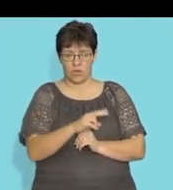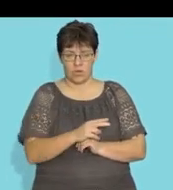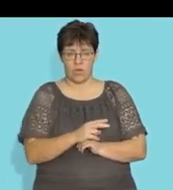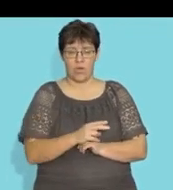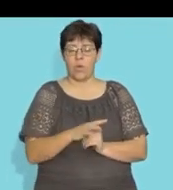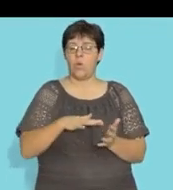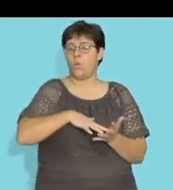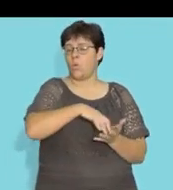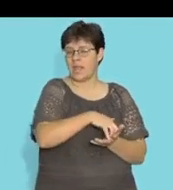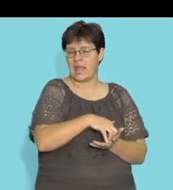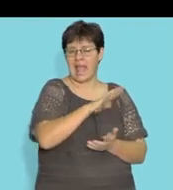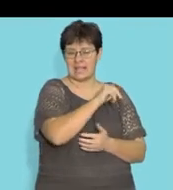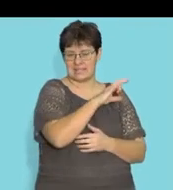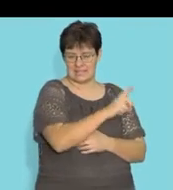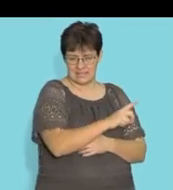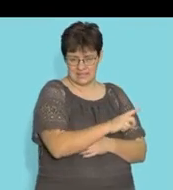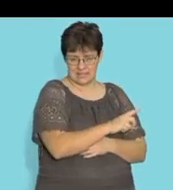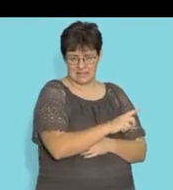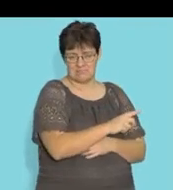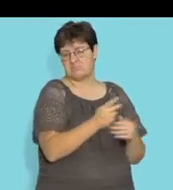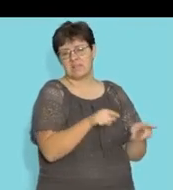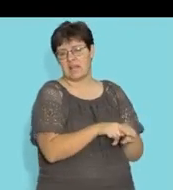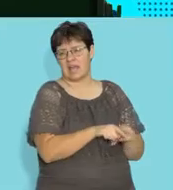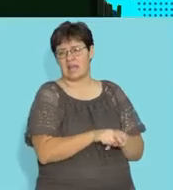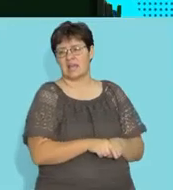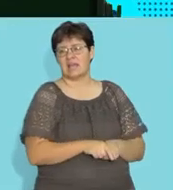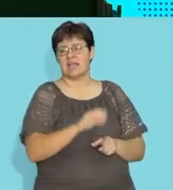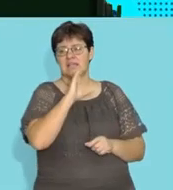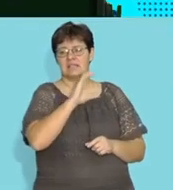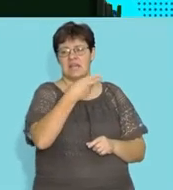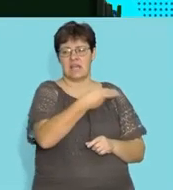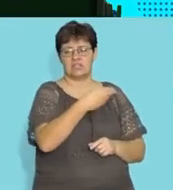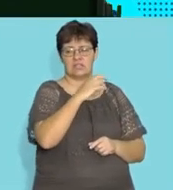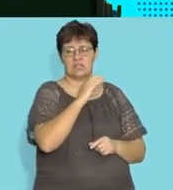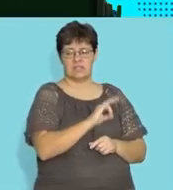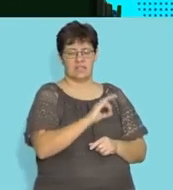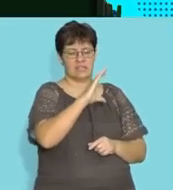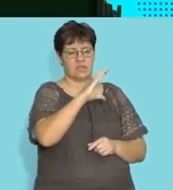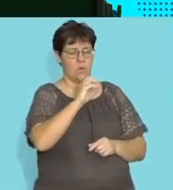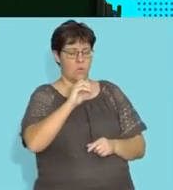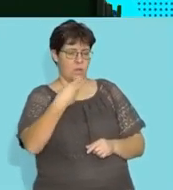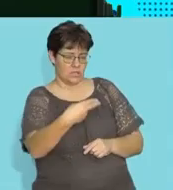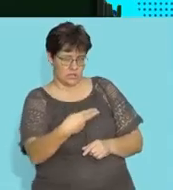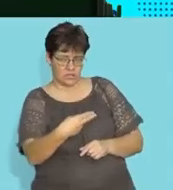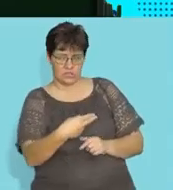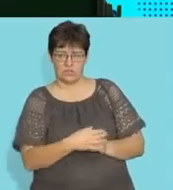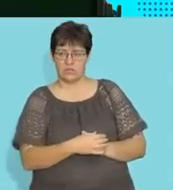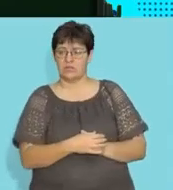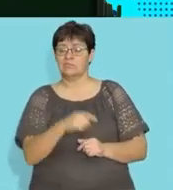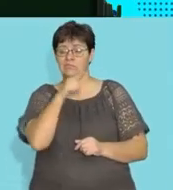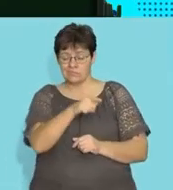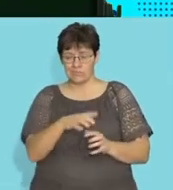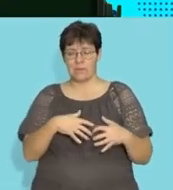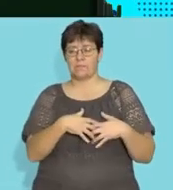When we look at a weak acid, when we start with a weak acid to the likes of ethanoic acid or acetic acid, it